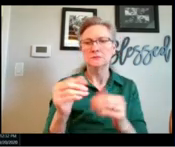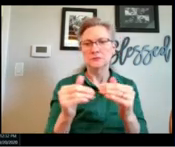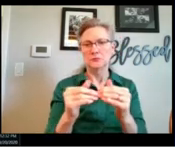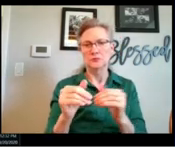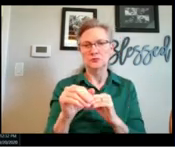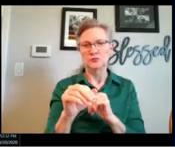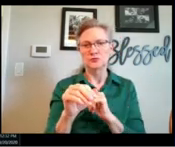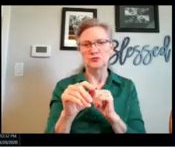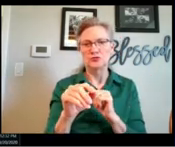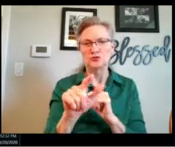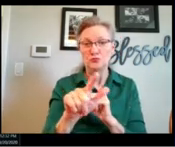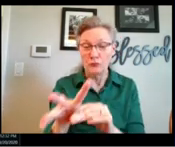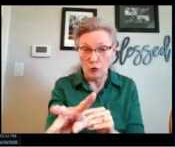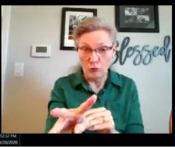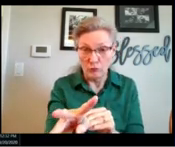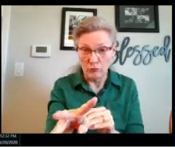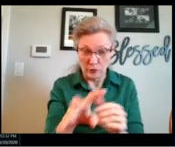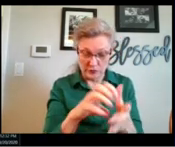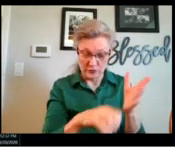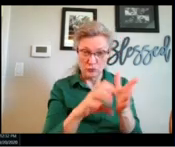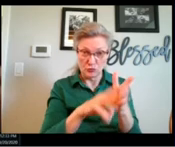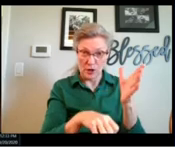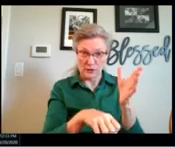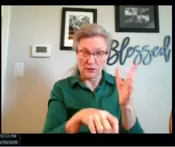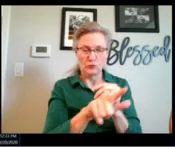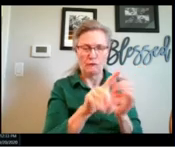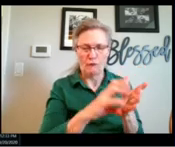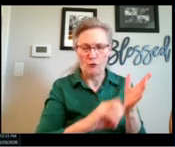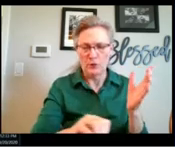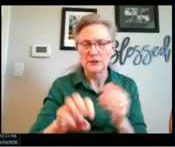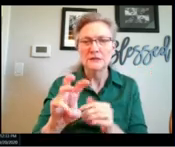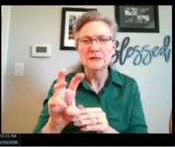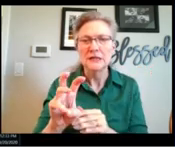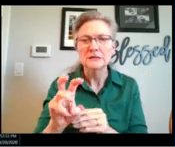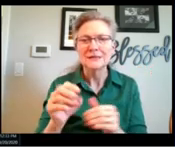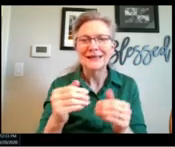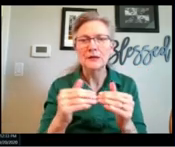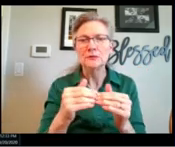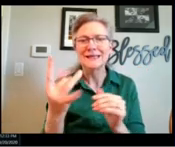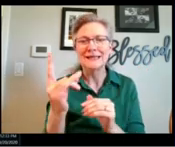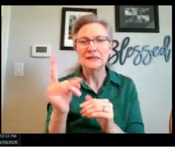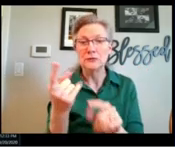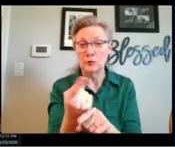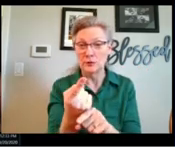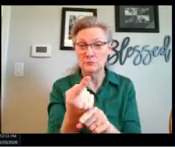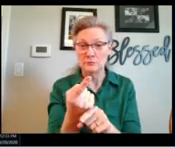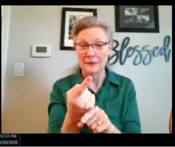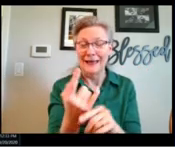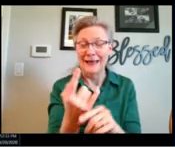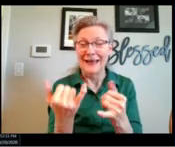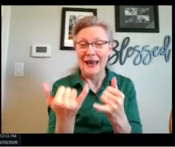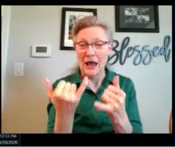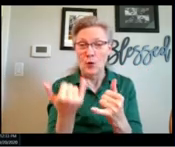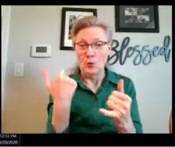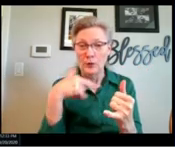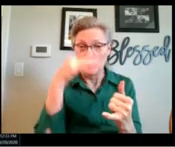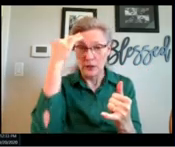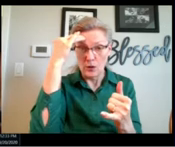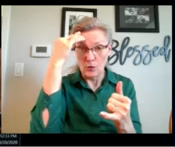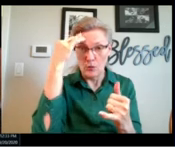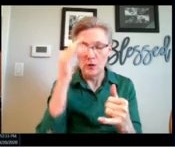to 24? You can do some subtraction, 24 minus 6, and you're going to find 18, right? So now we know